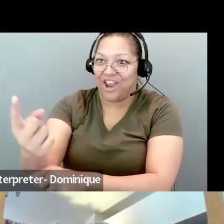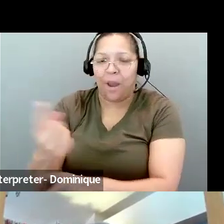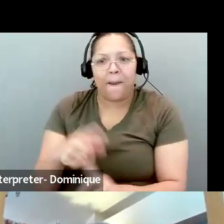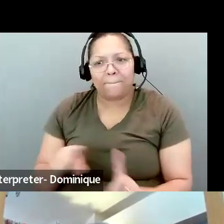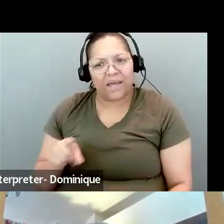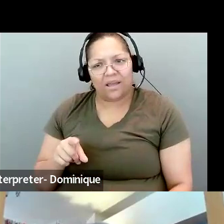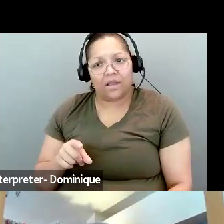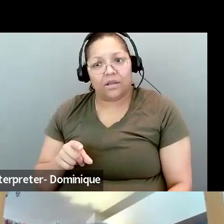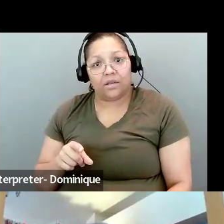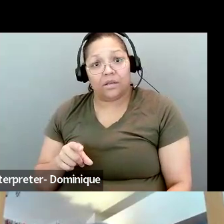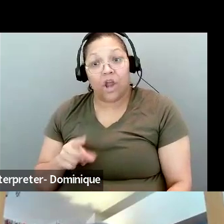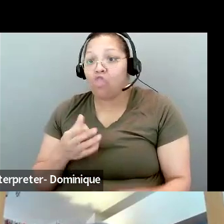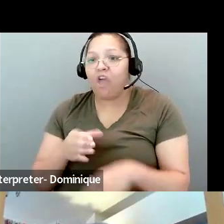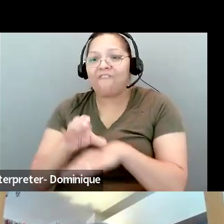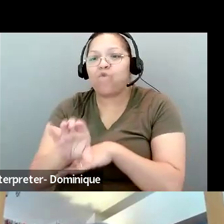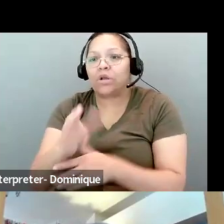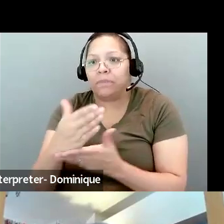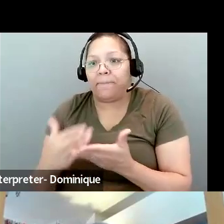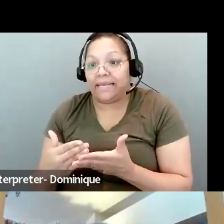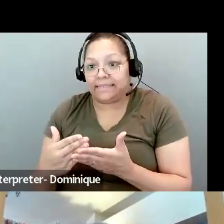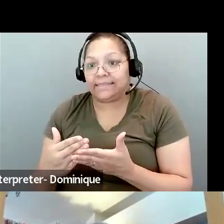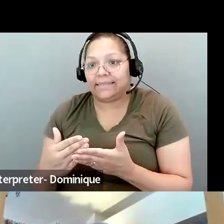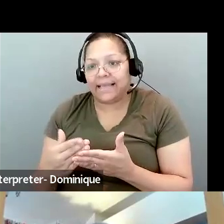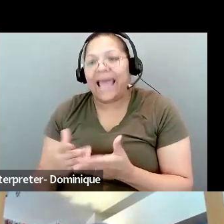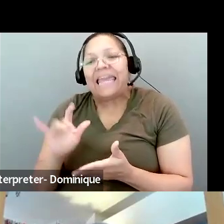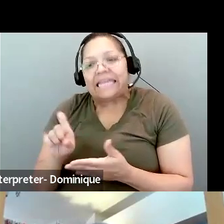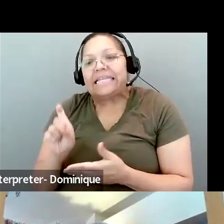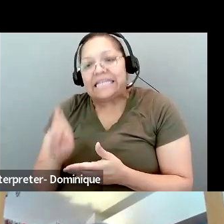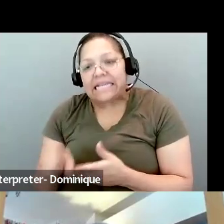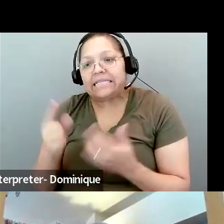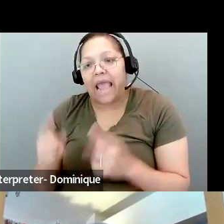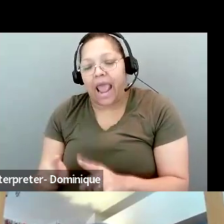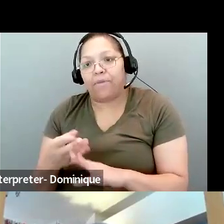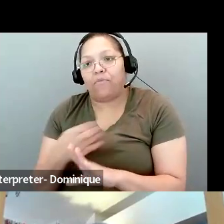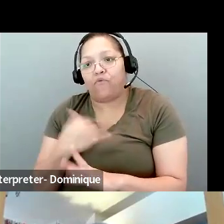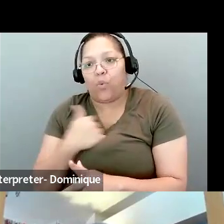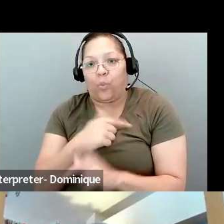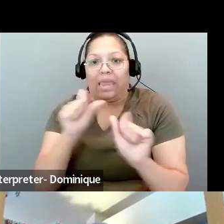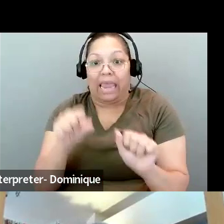the enforcement piece needs to happen before we can really celebrate